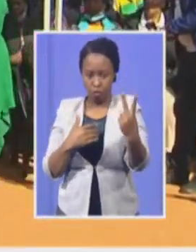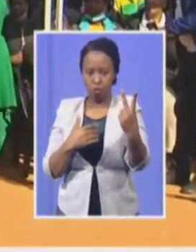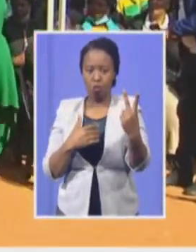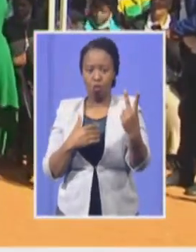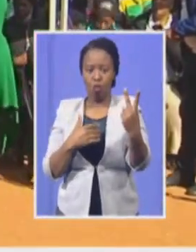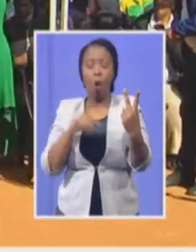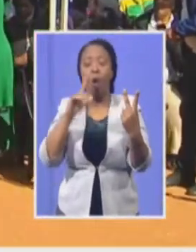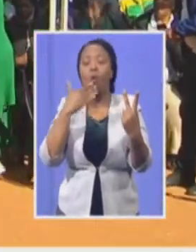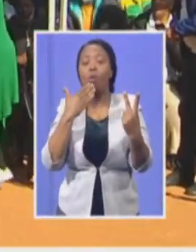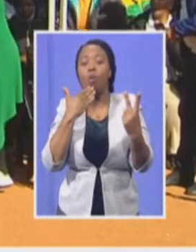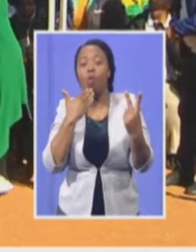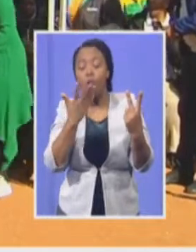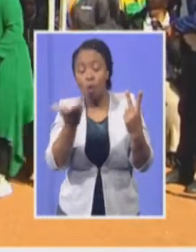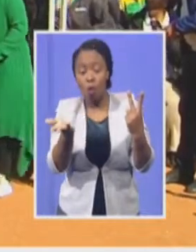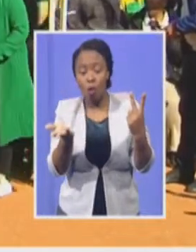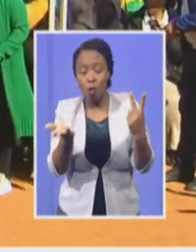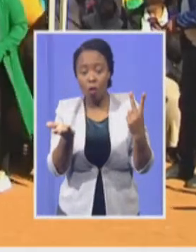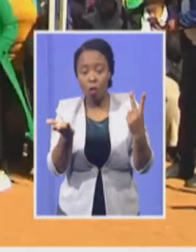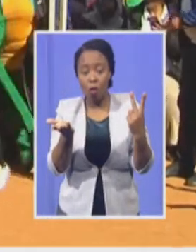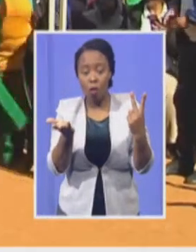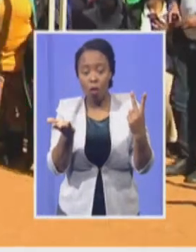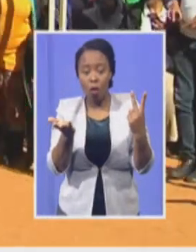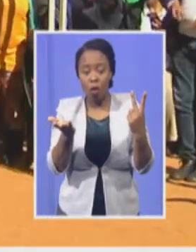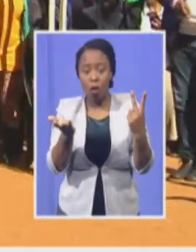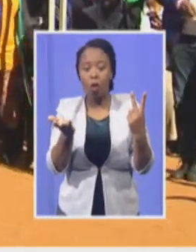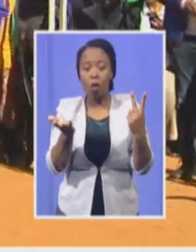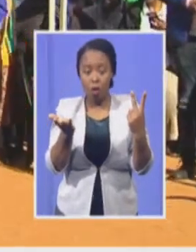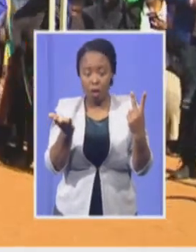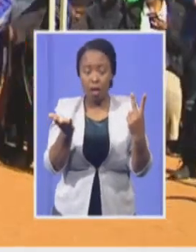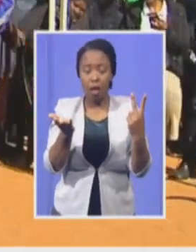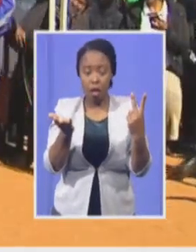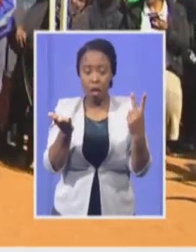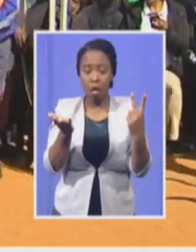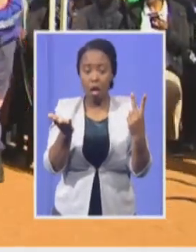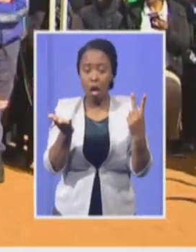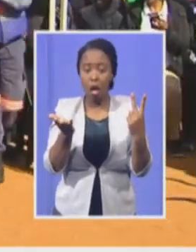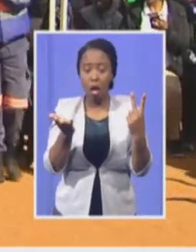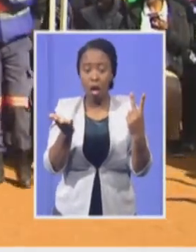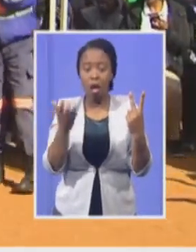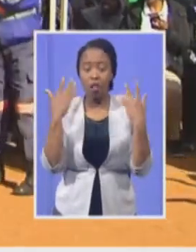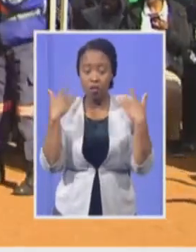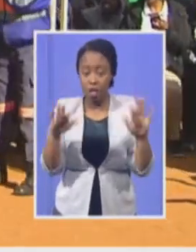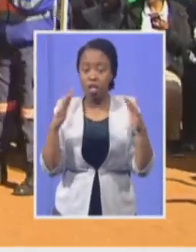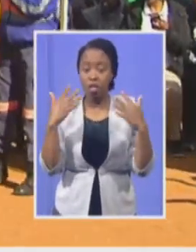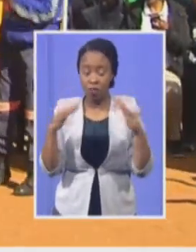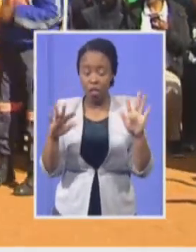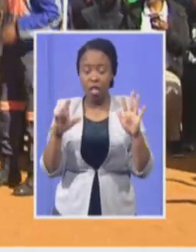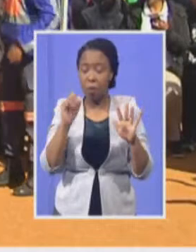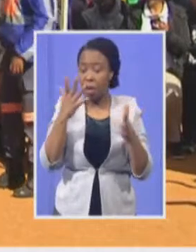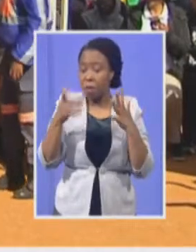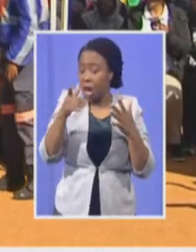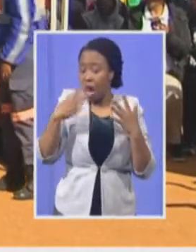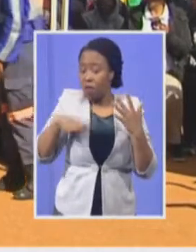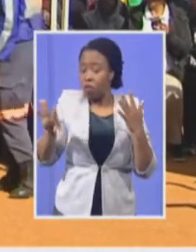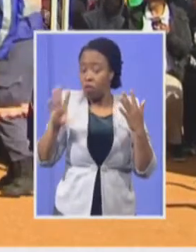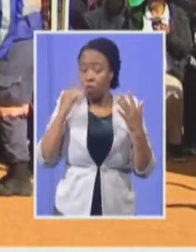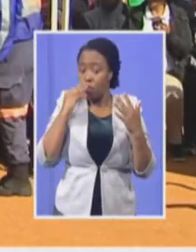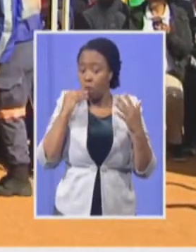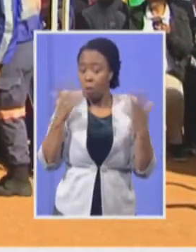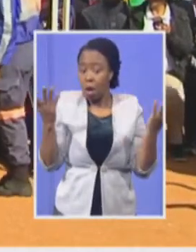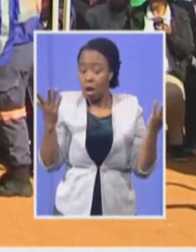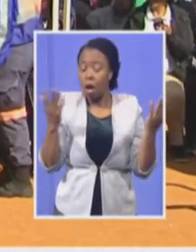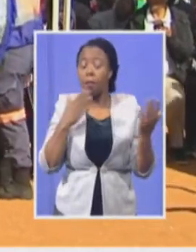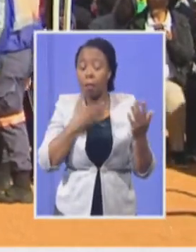khona omunye ngizama ke khona lapho ngaposteli kanti nina nifune ukukhuluma buya